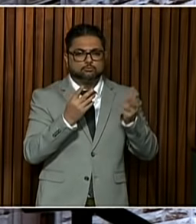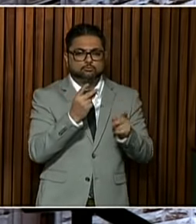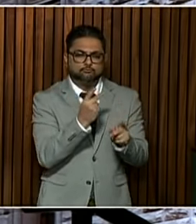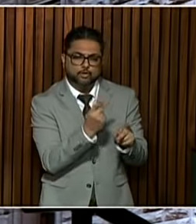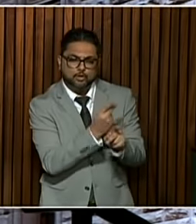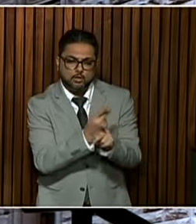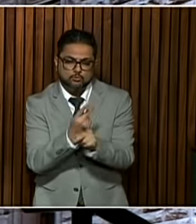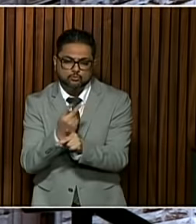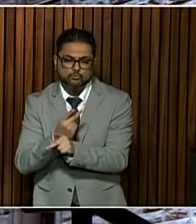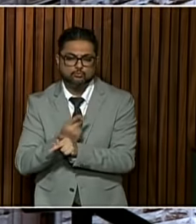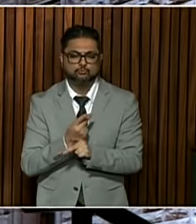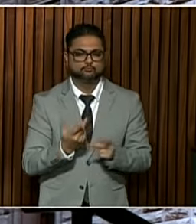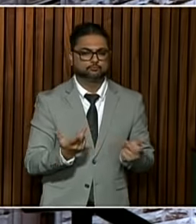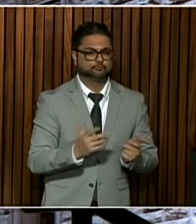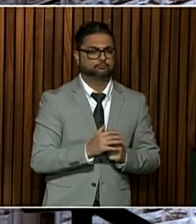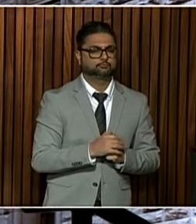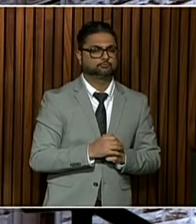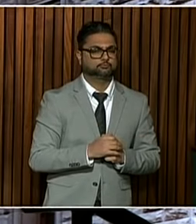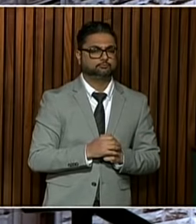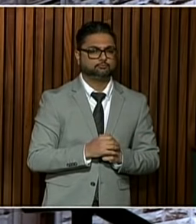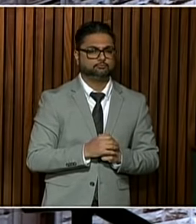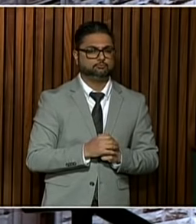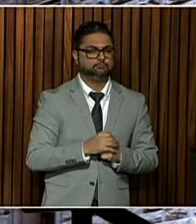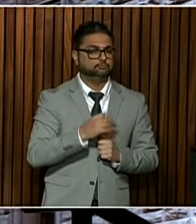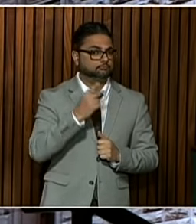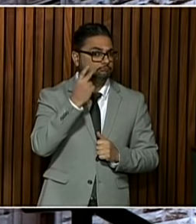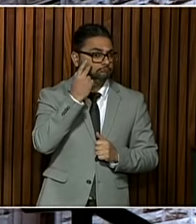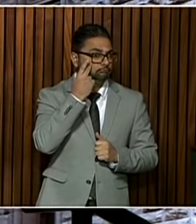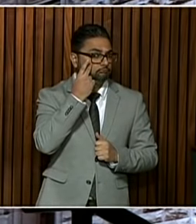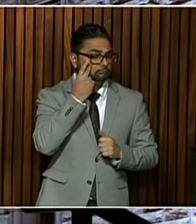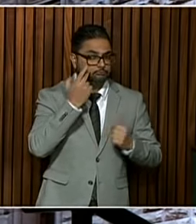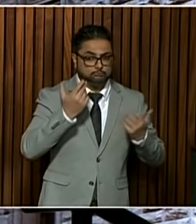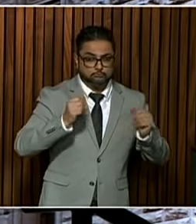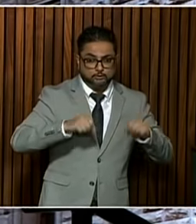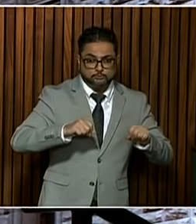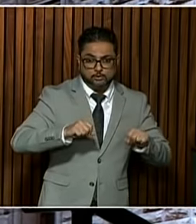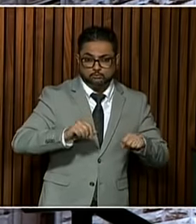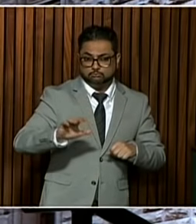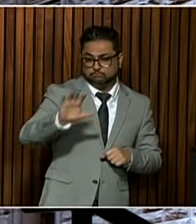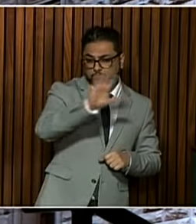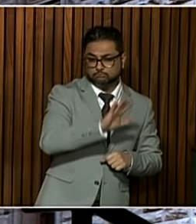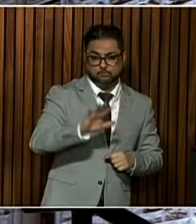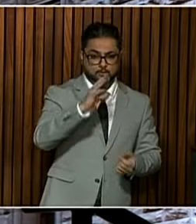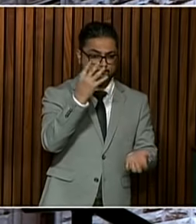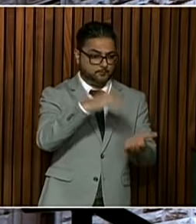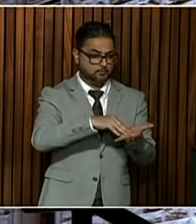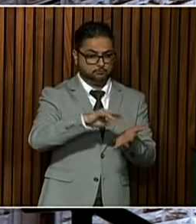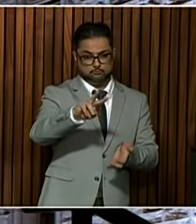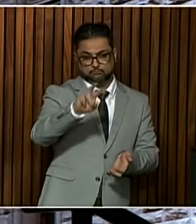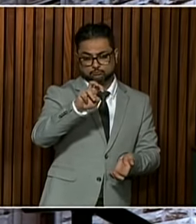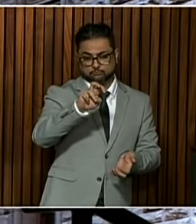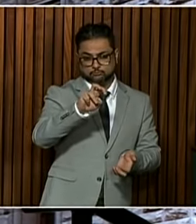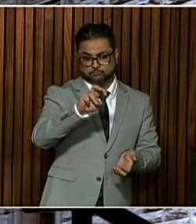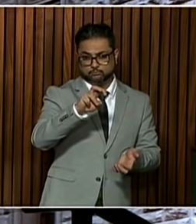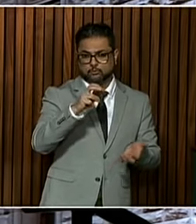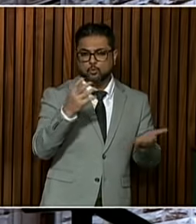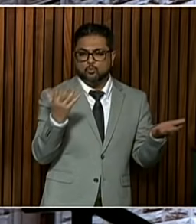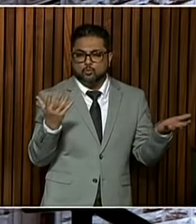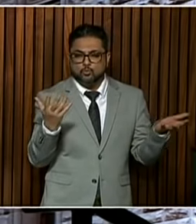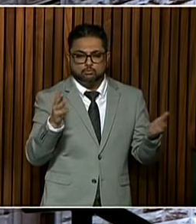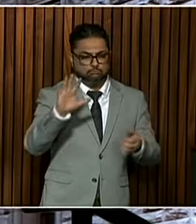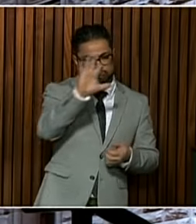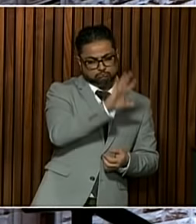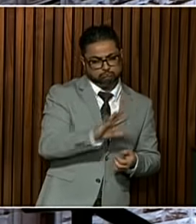So I see in potential there we could have done probably about 4,200 today. So we're pretty close to the mark, and so I'm still